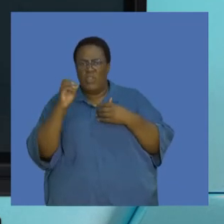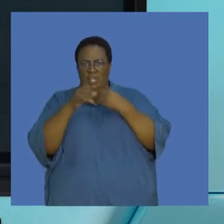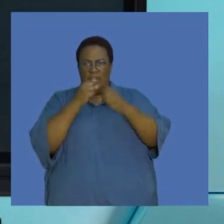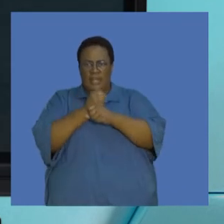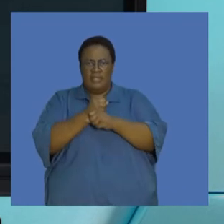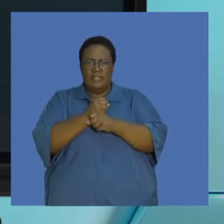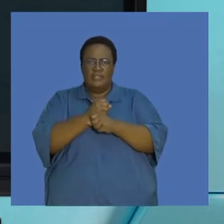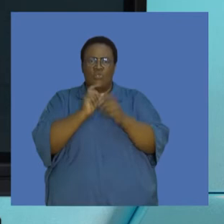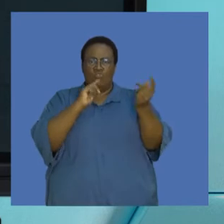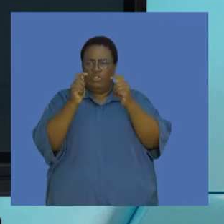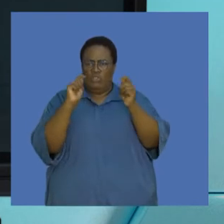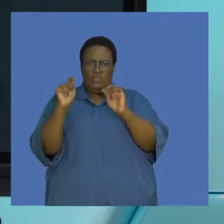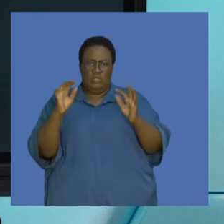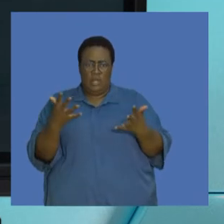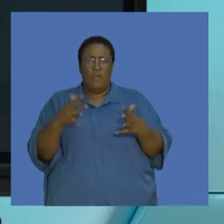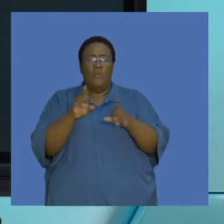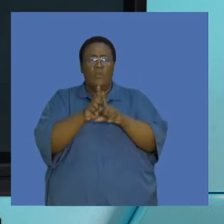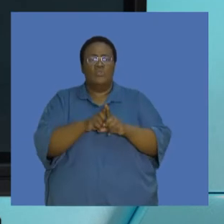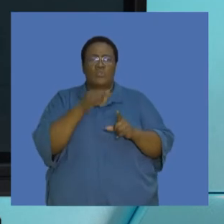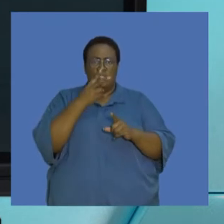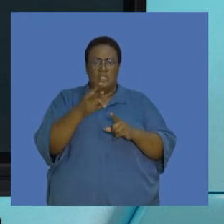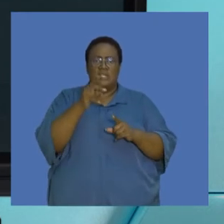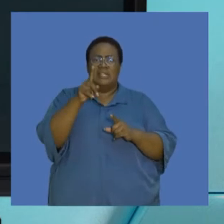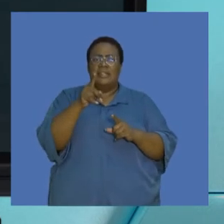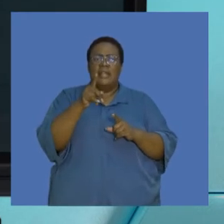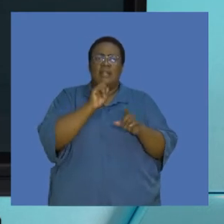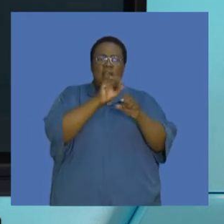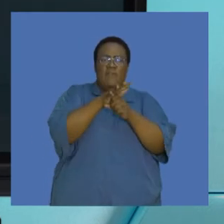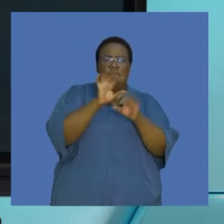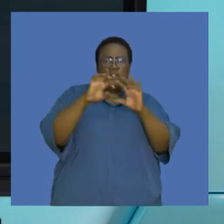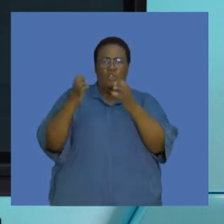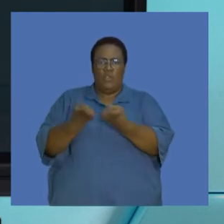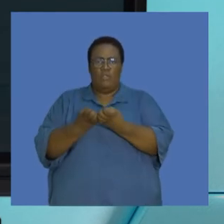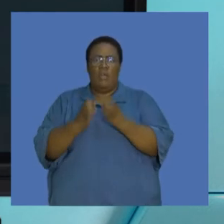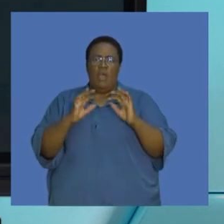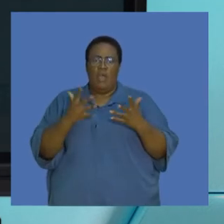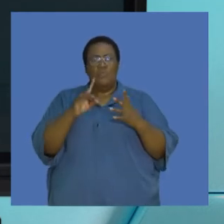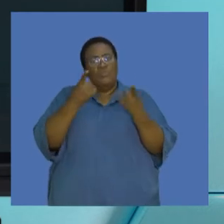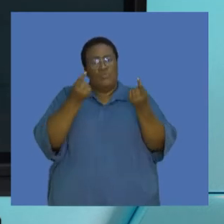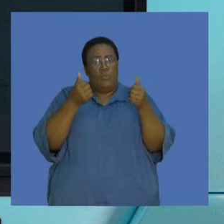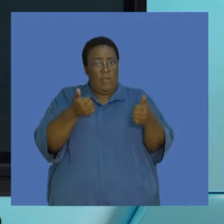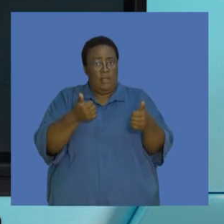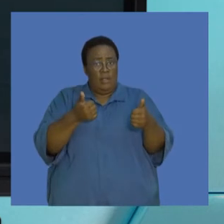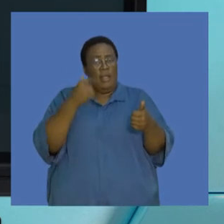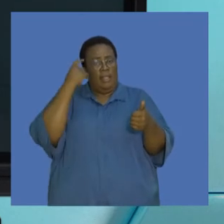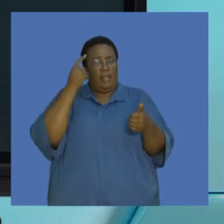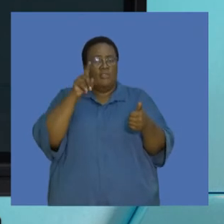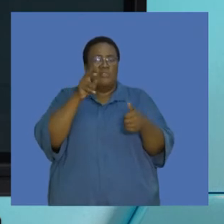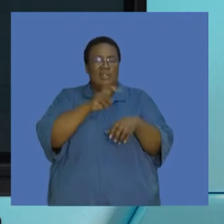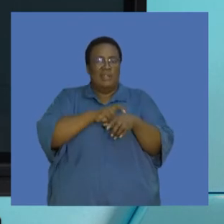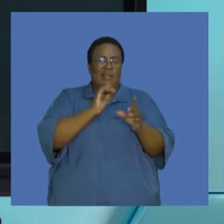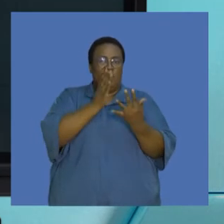20, 30 years, and we need to then unpack what is it that this is having on the earth. So you guys have done well.